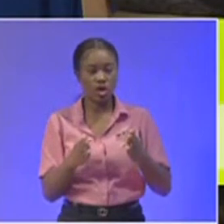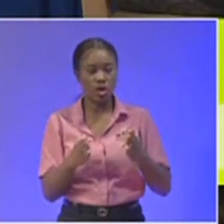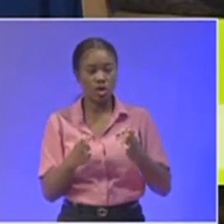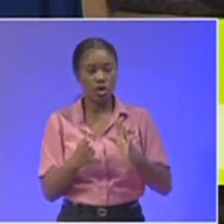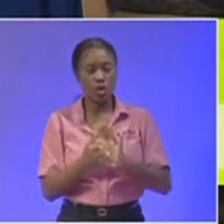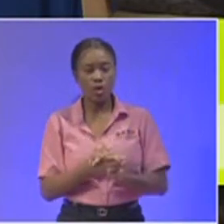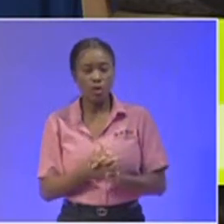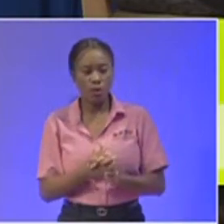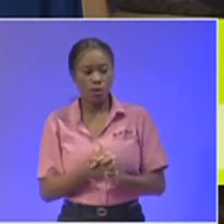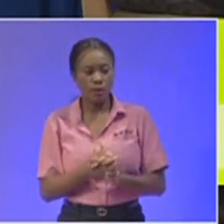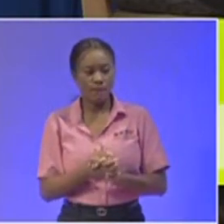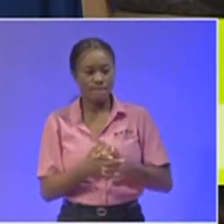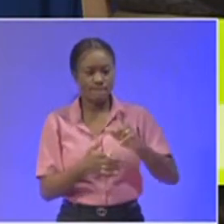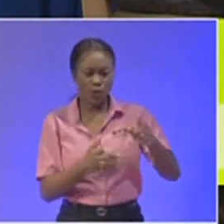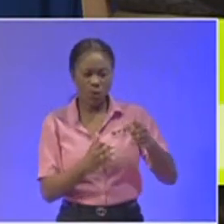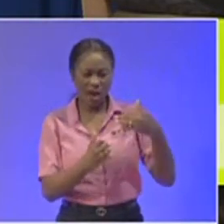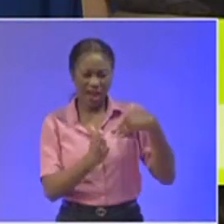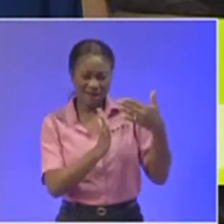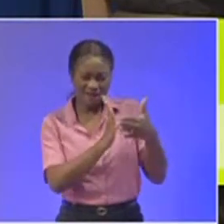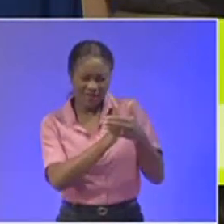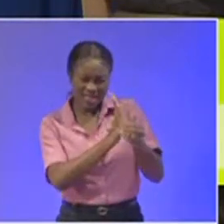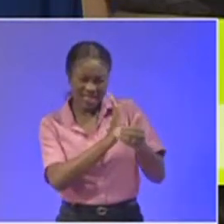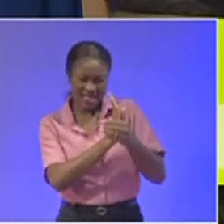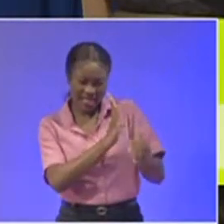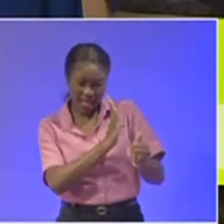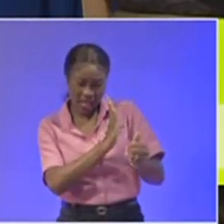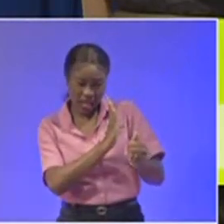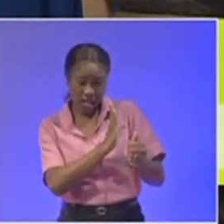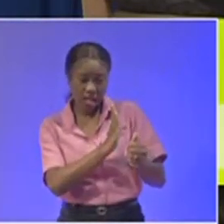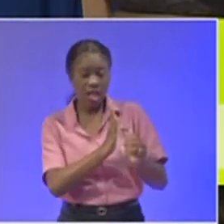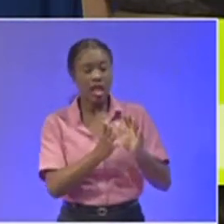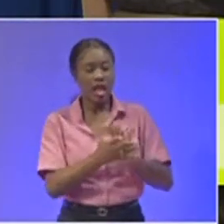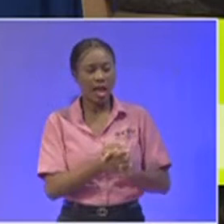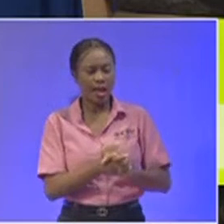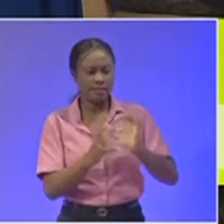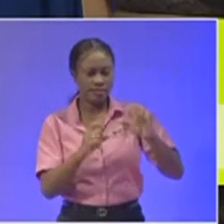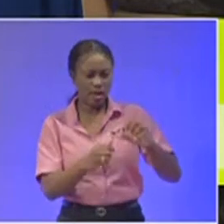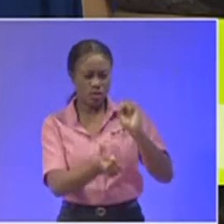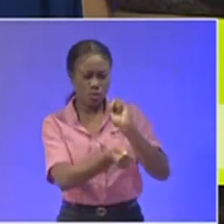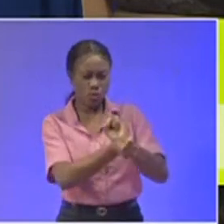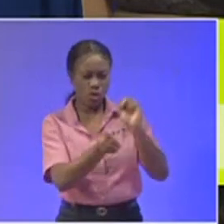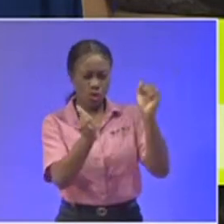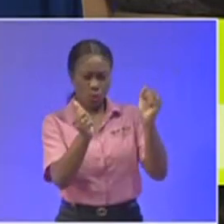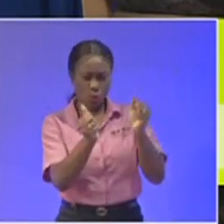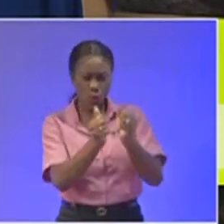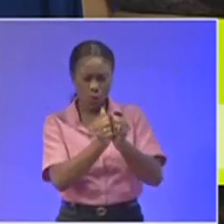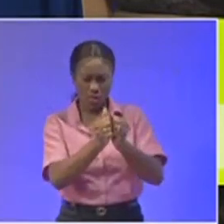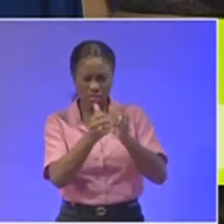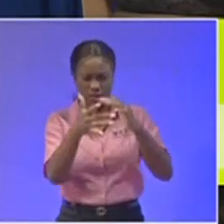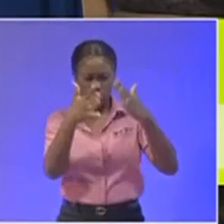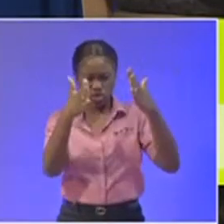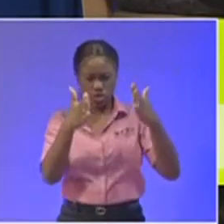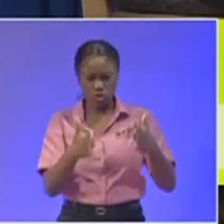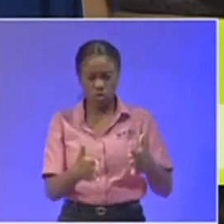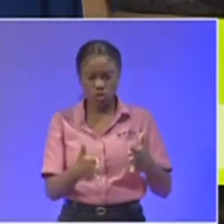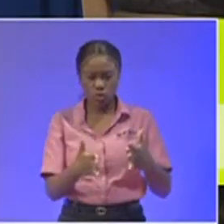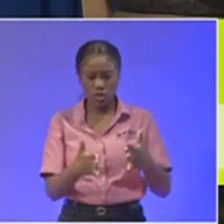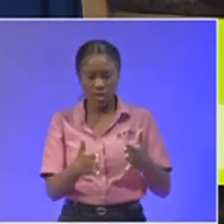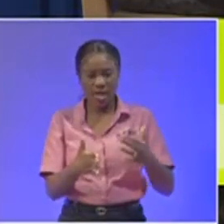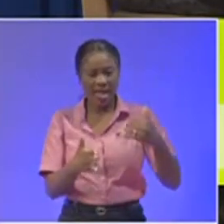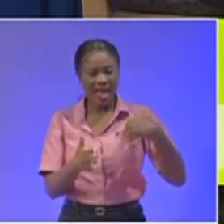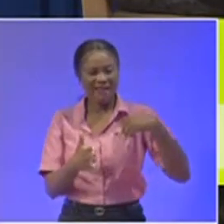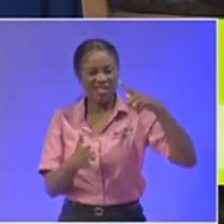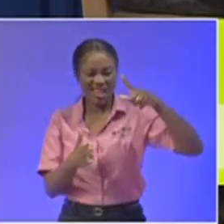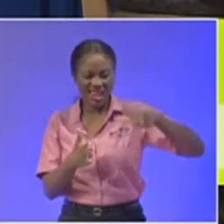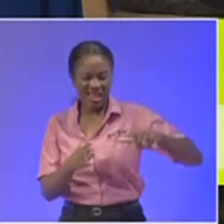to develop whatever skill, proficiency, in addition to sharing meaning in the classroom. They have less classes